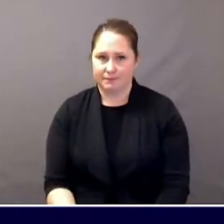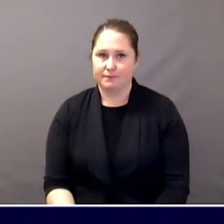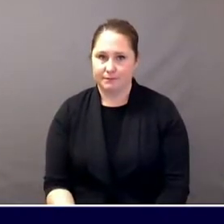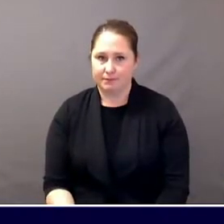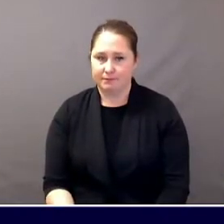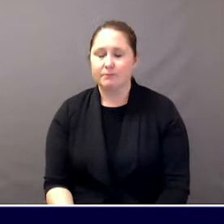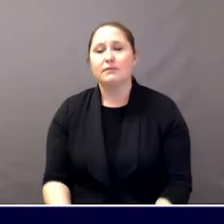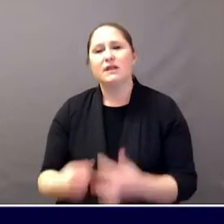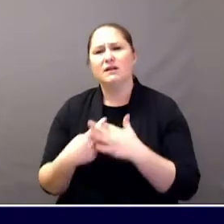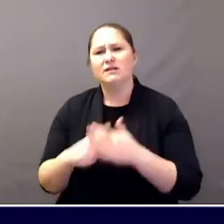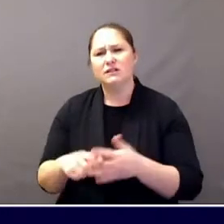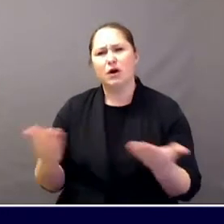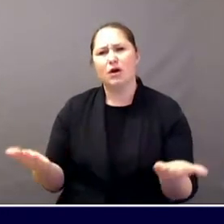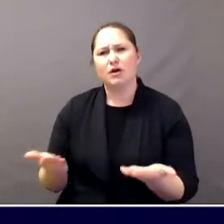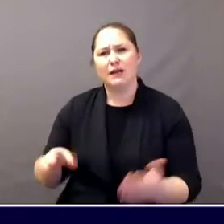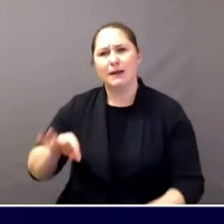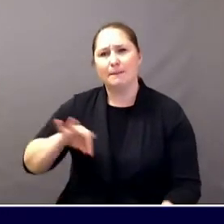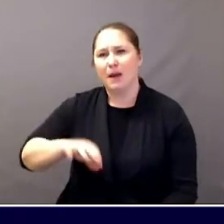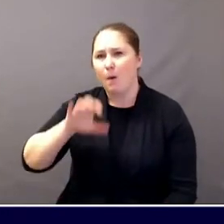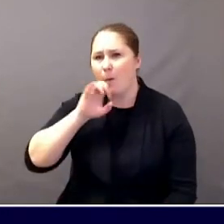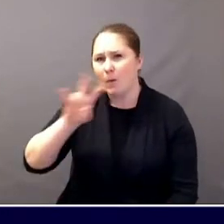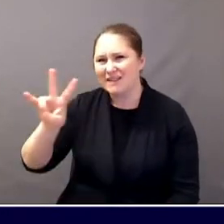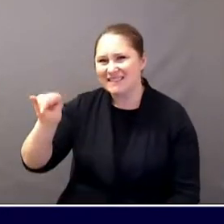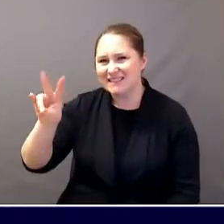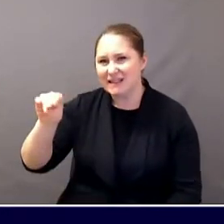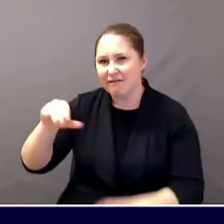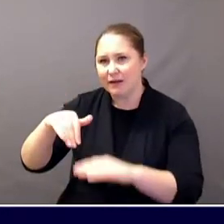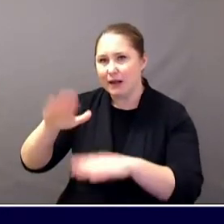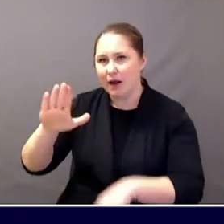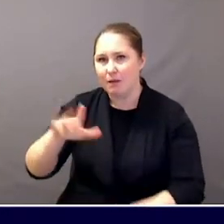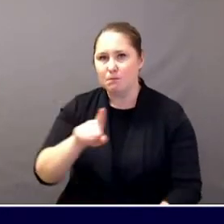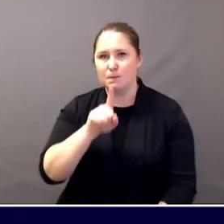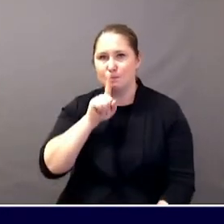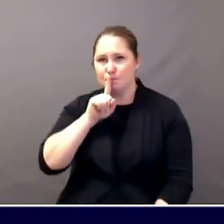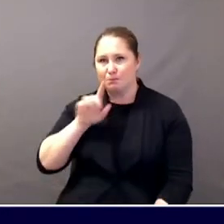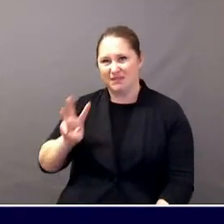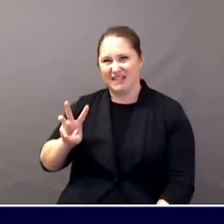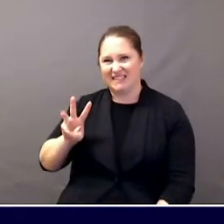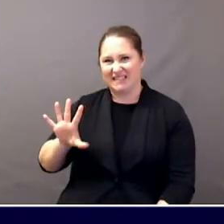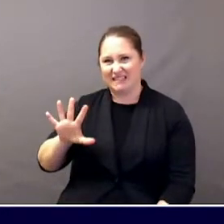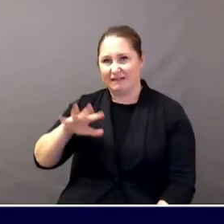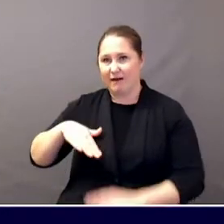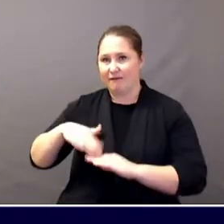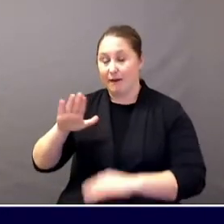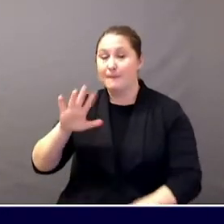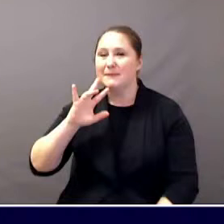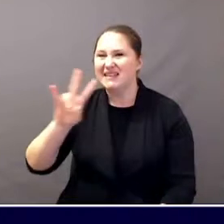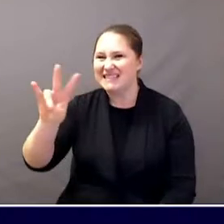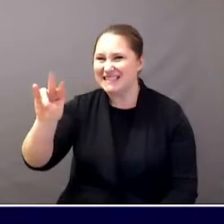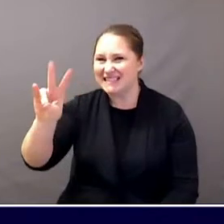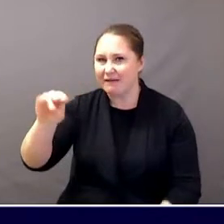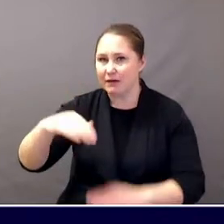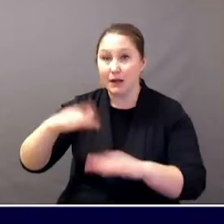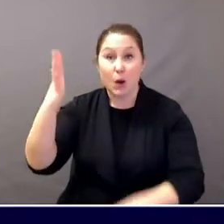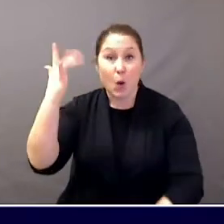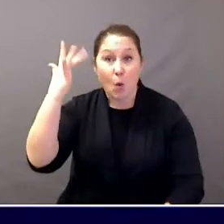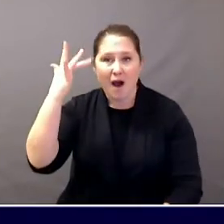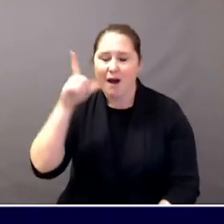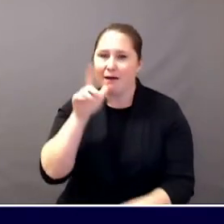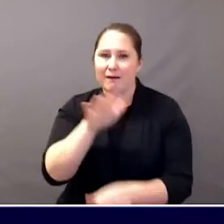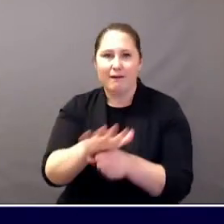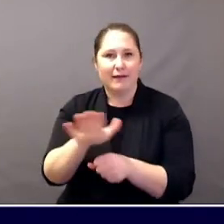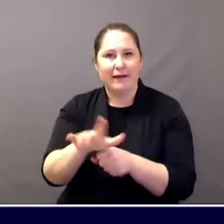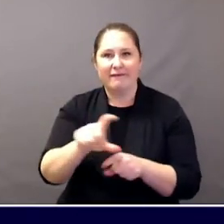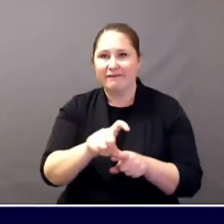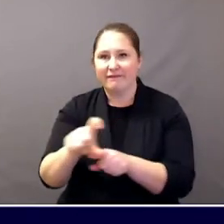and older instead of 65 and older right now because we simply don't have enough vaccine and because the risk to their health